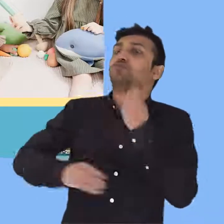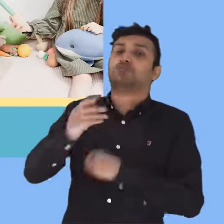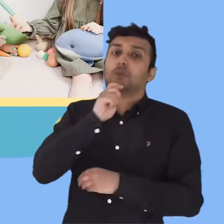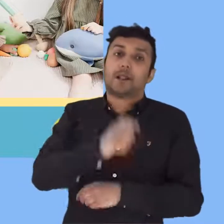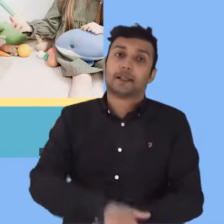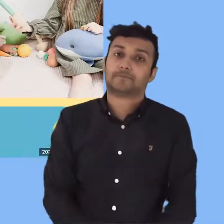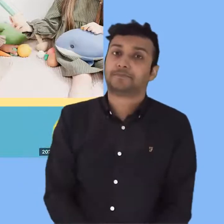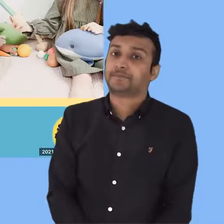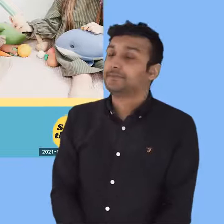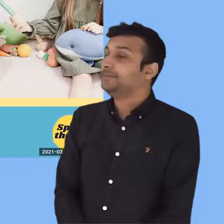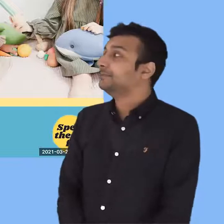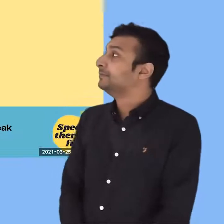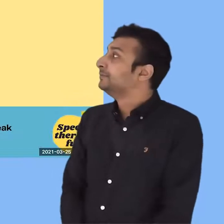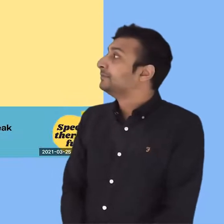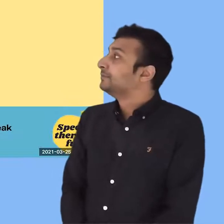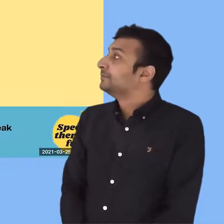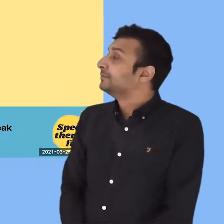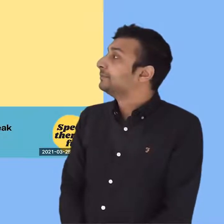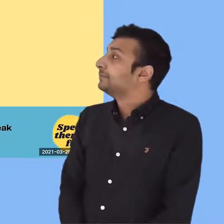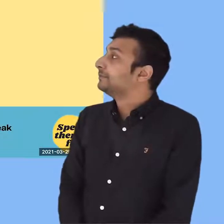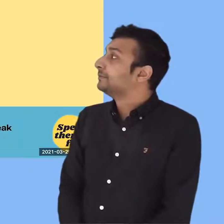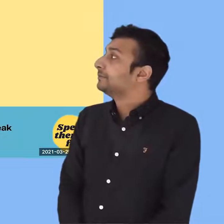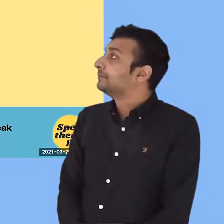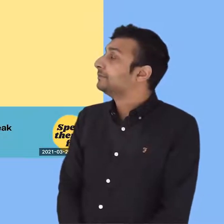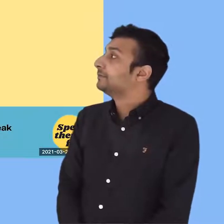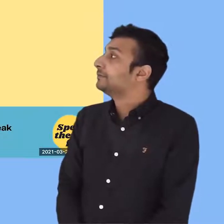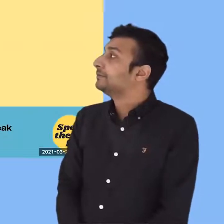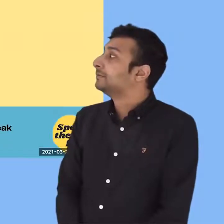that's really important to keep in mind.